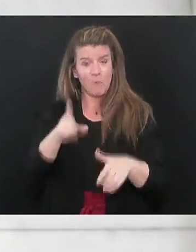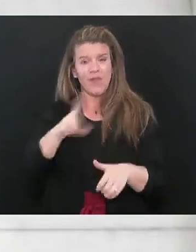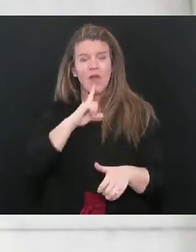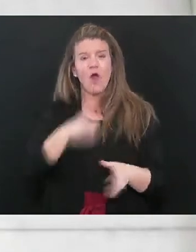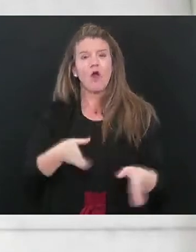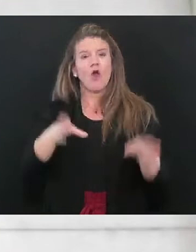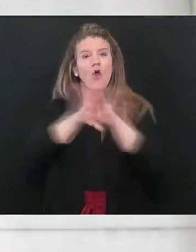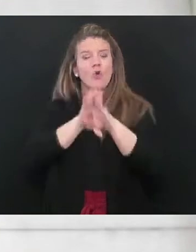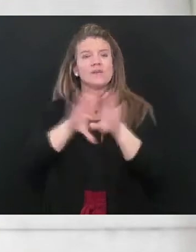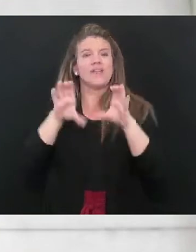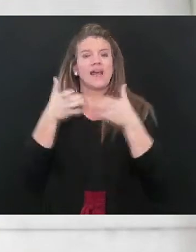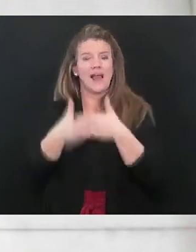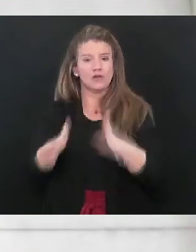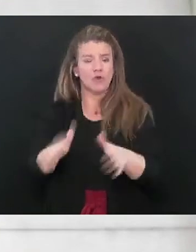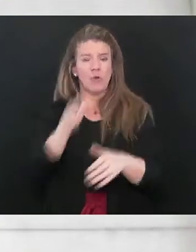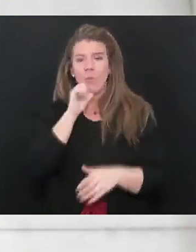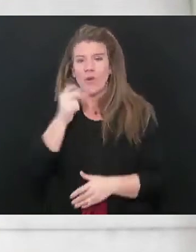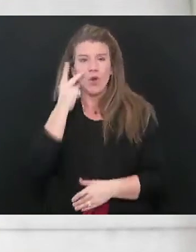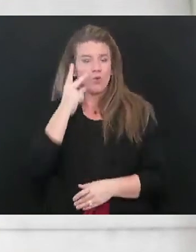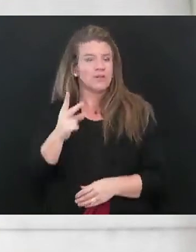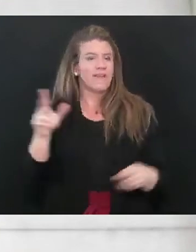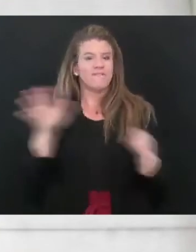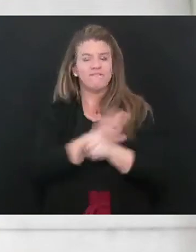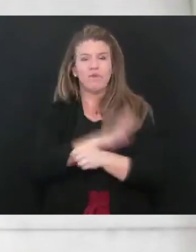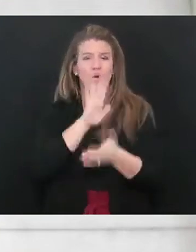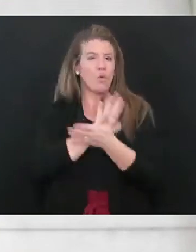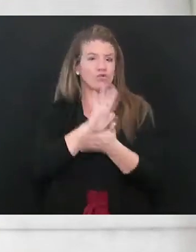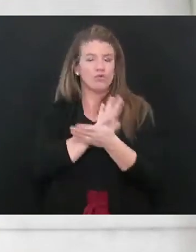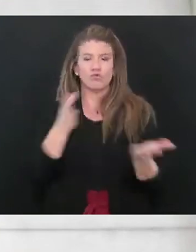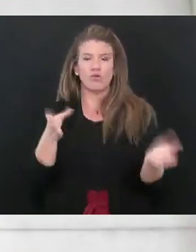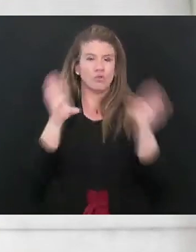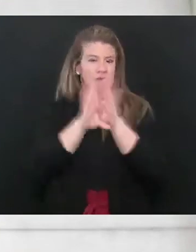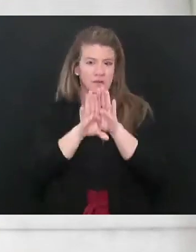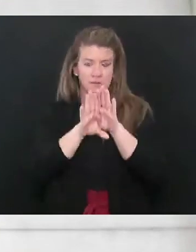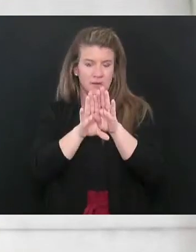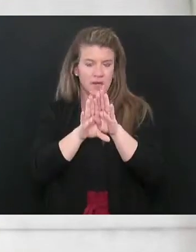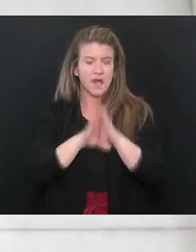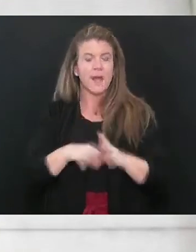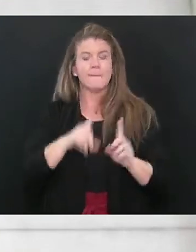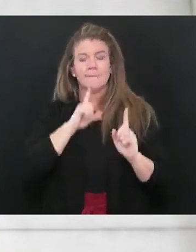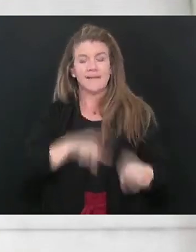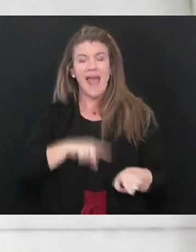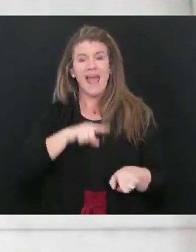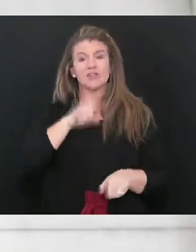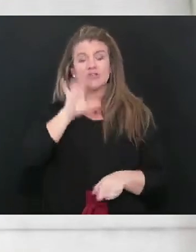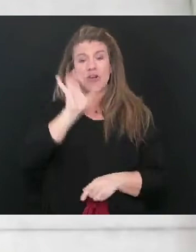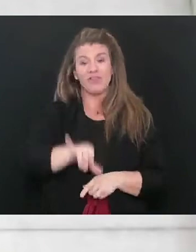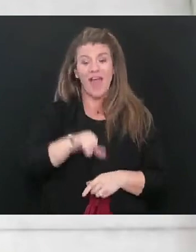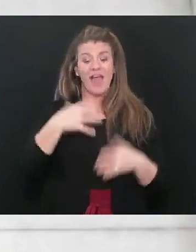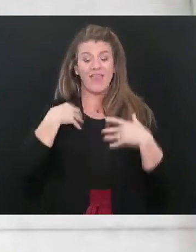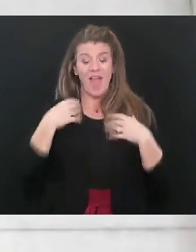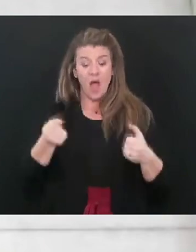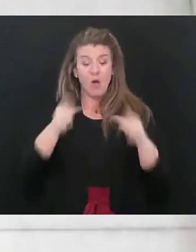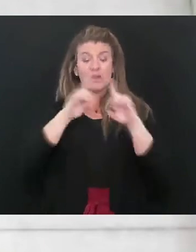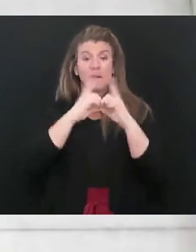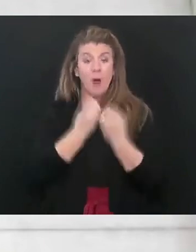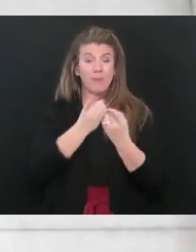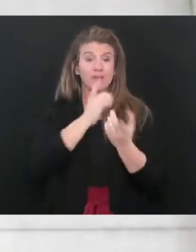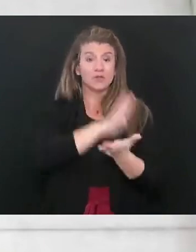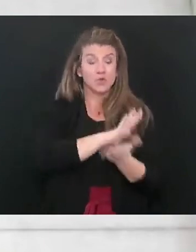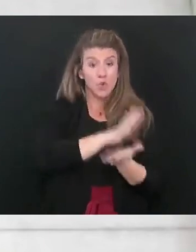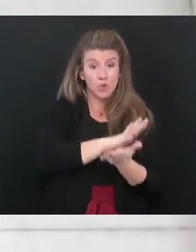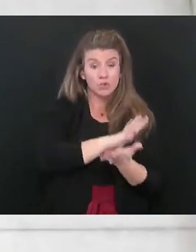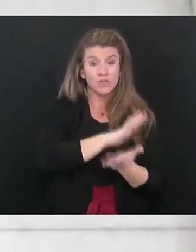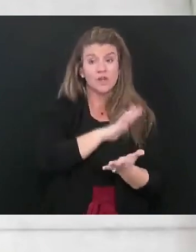those classrooms. We don't see schools closing entirely as well. But to answer you to that, the health departments, the schools,